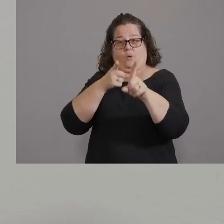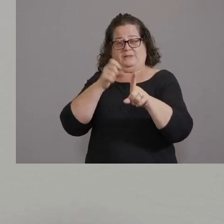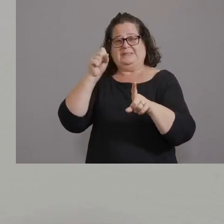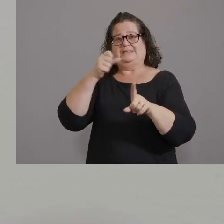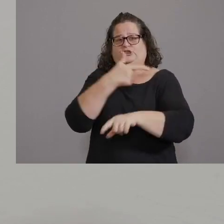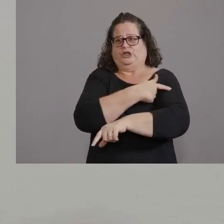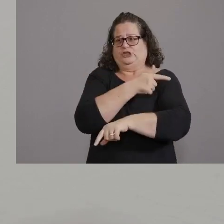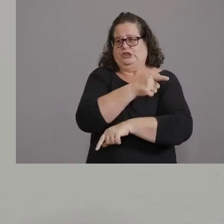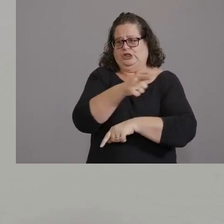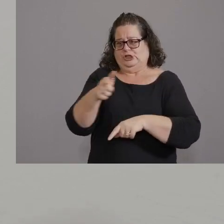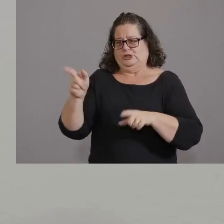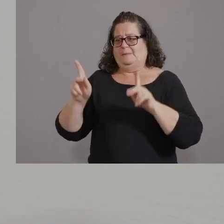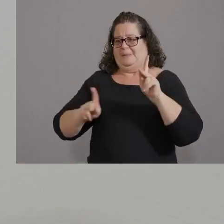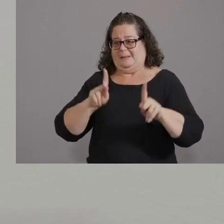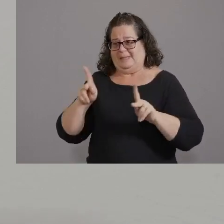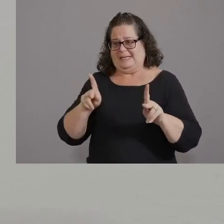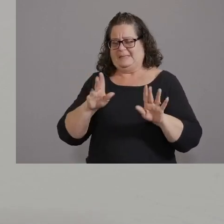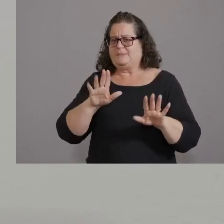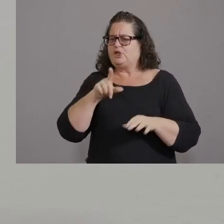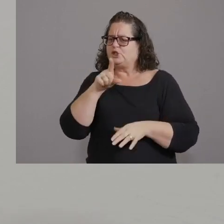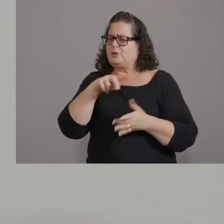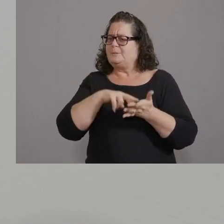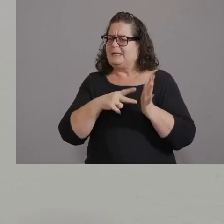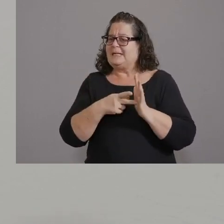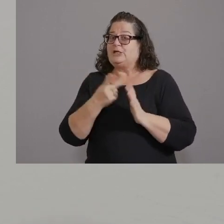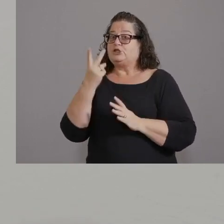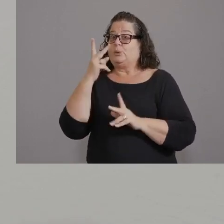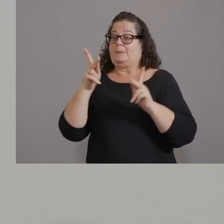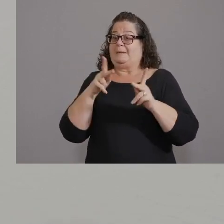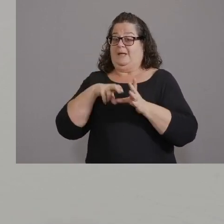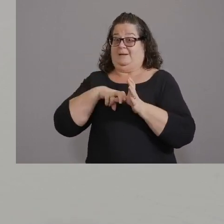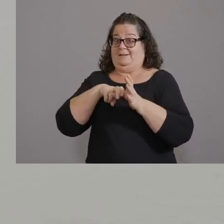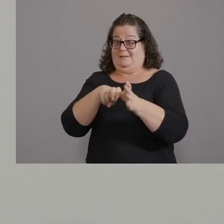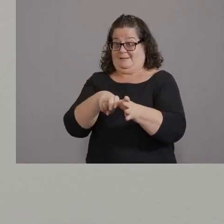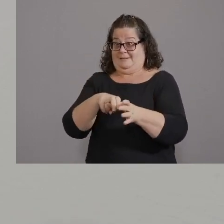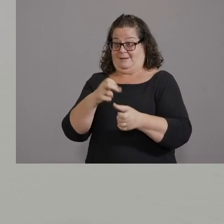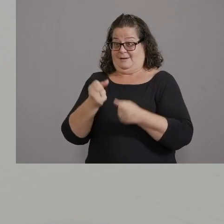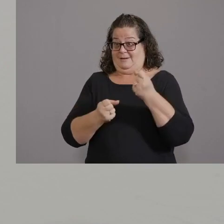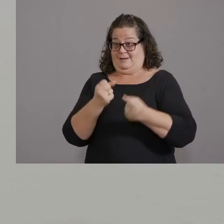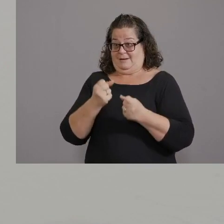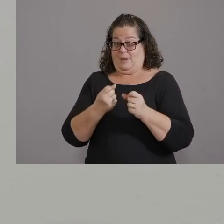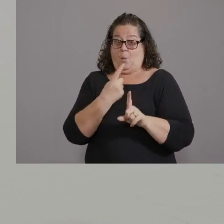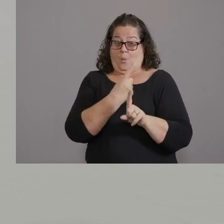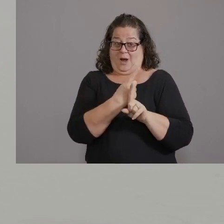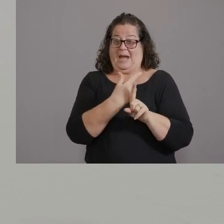with somebody who has an appointment who also gets a vaccine. And that's a decision that's made